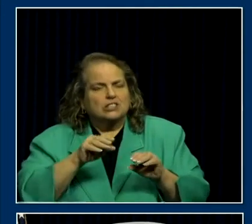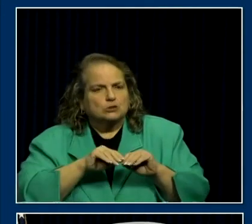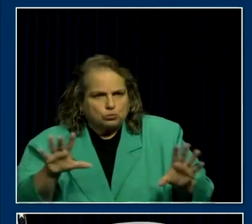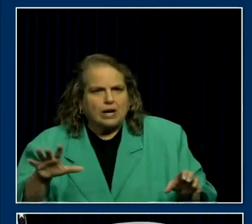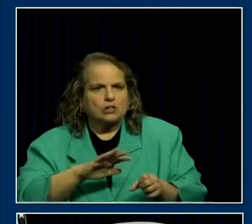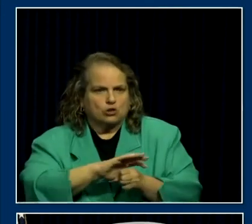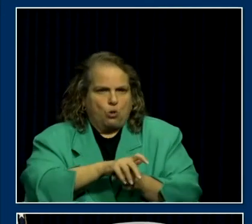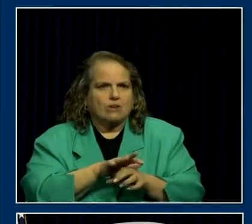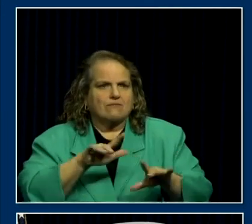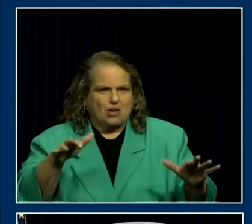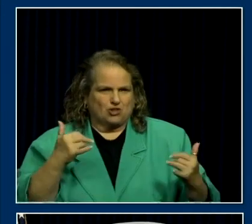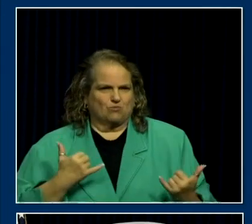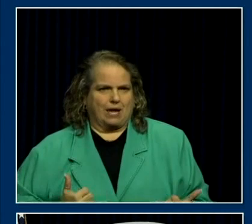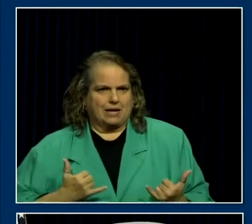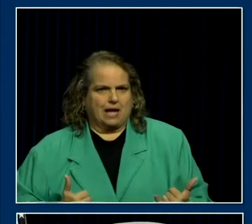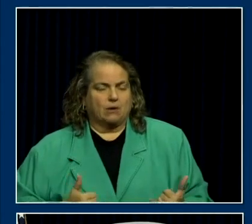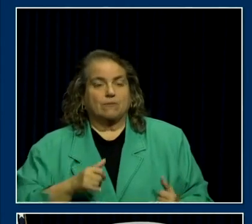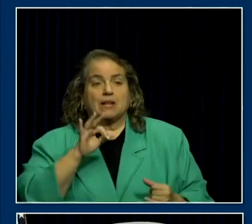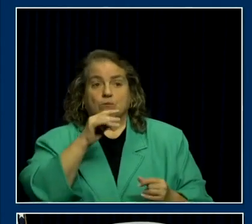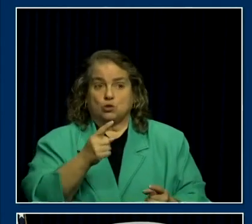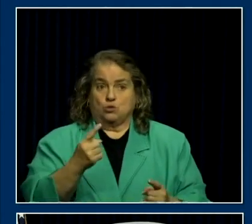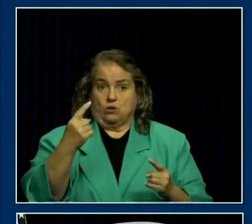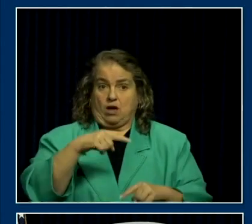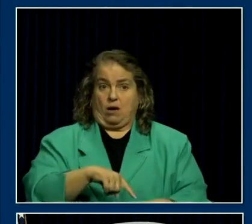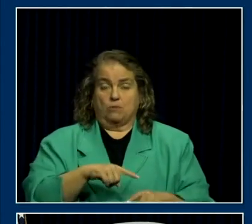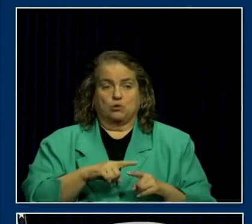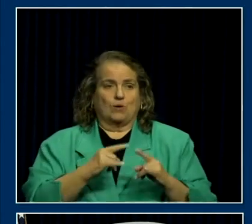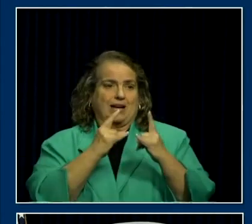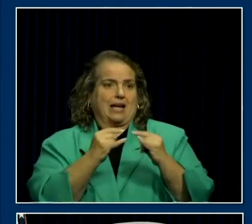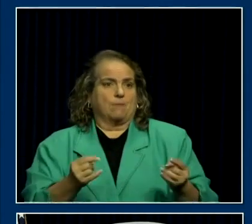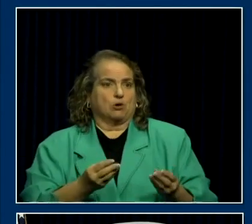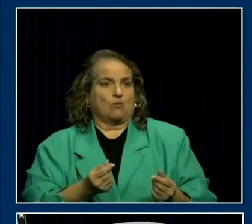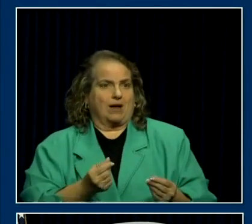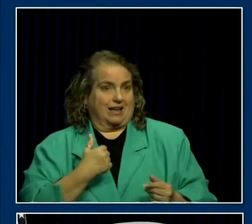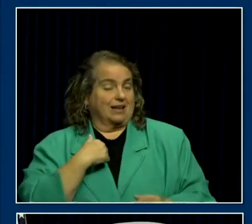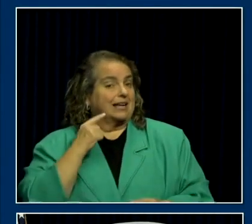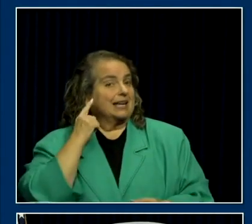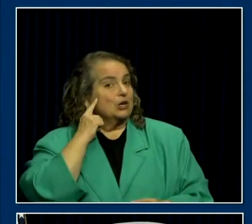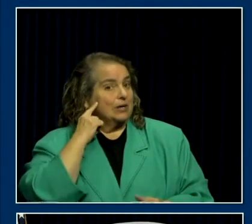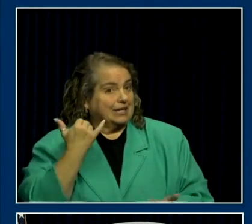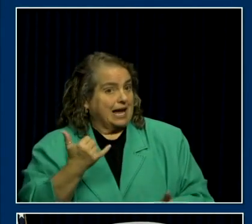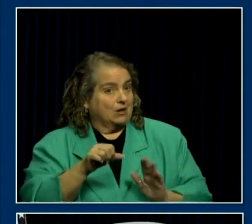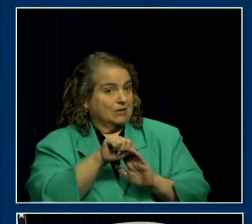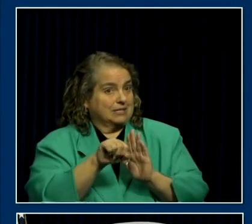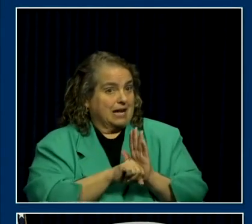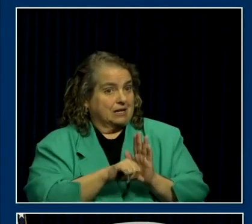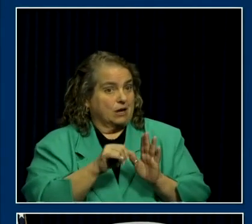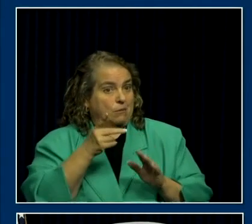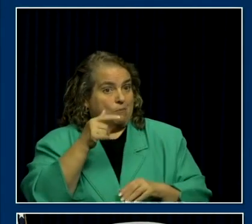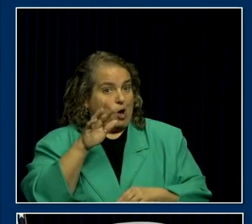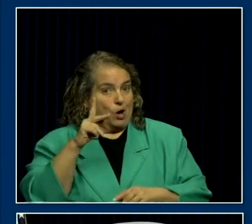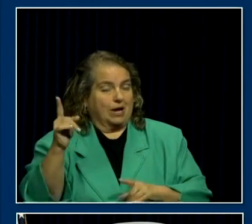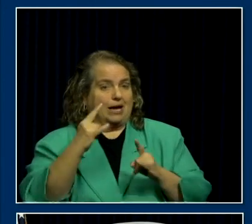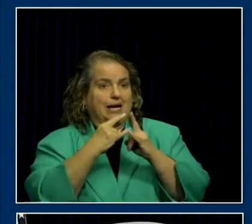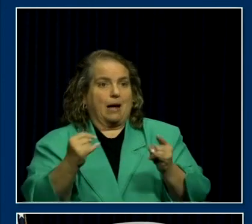now. If you are coming together in a campground, which we're hearing about in our state parks, you